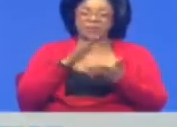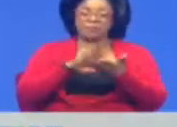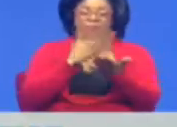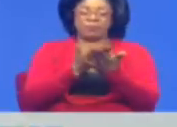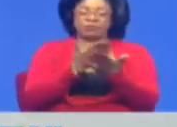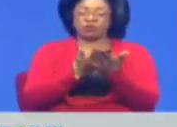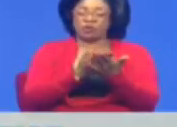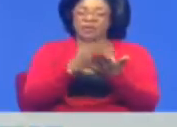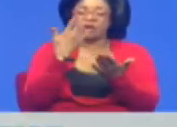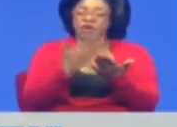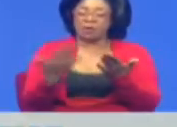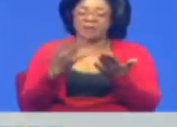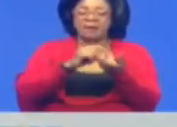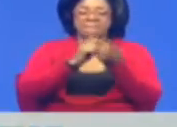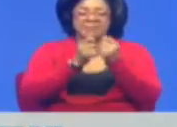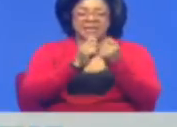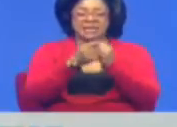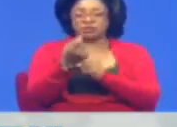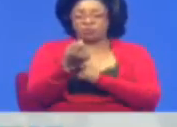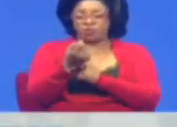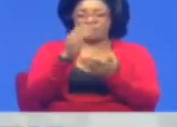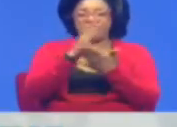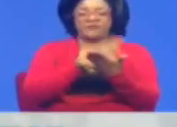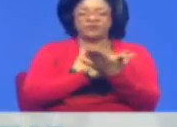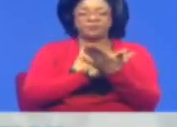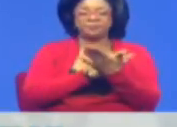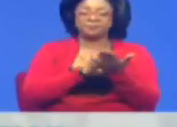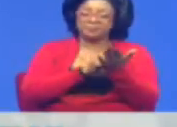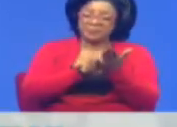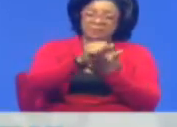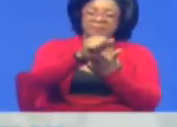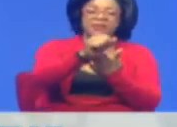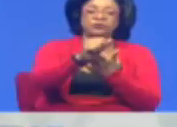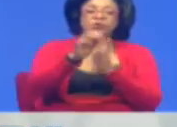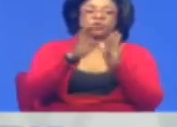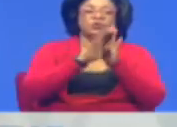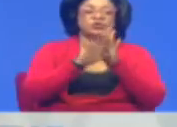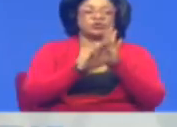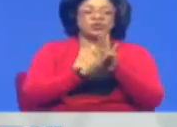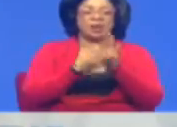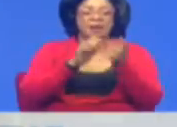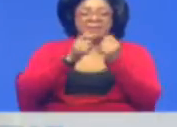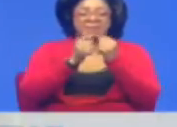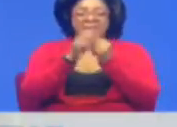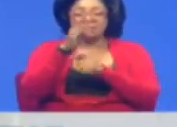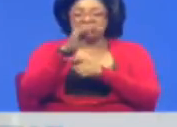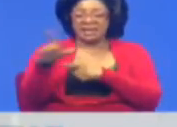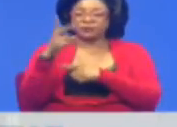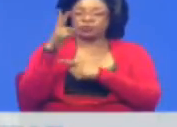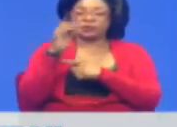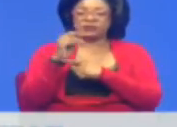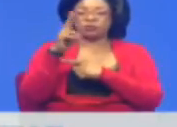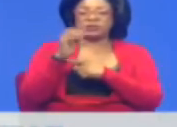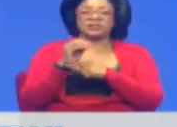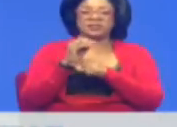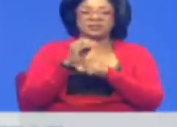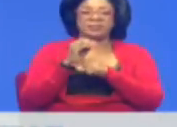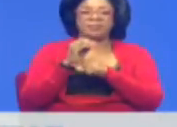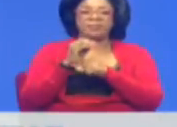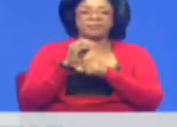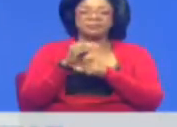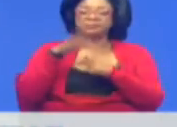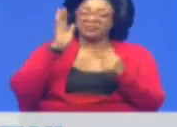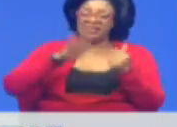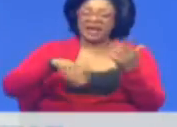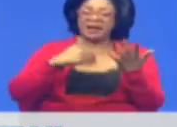the document amended before the publication of the Constitution Amendment Bill 2020. And instead of having